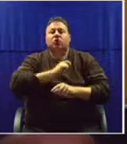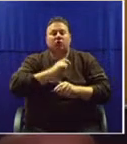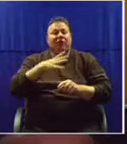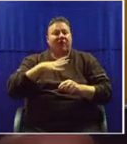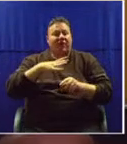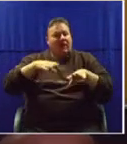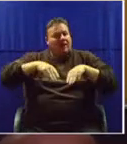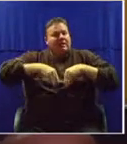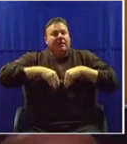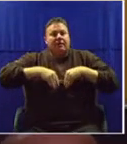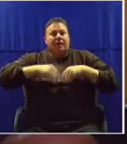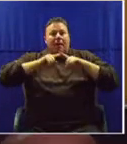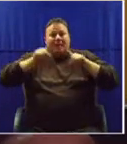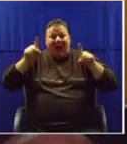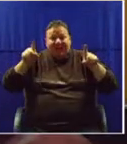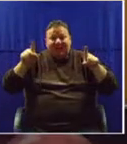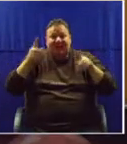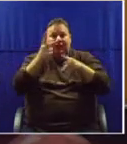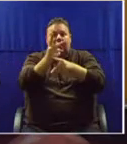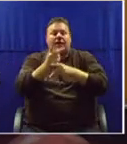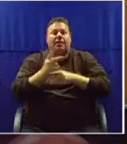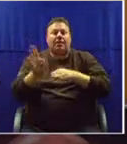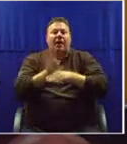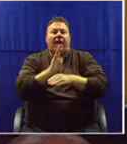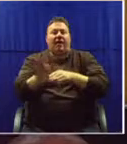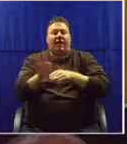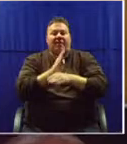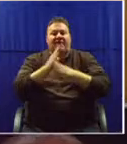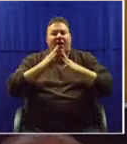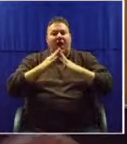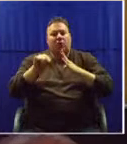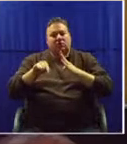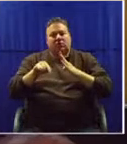maintain the decorum of the House.